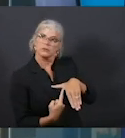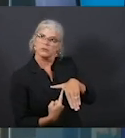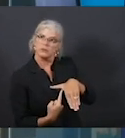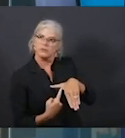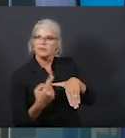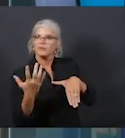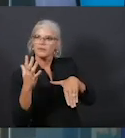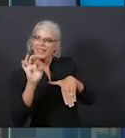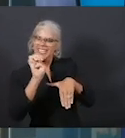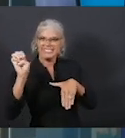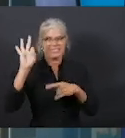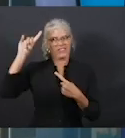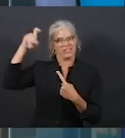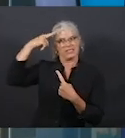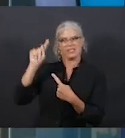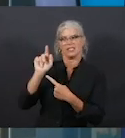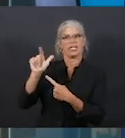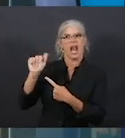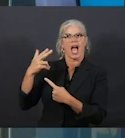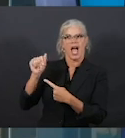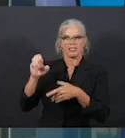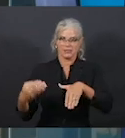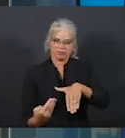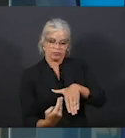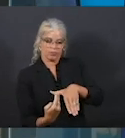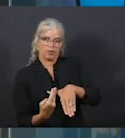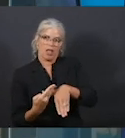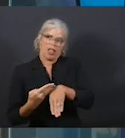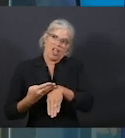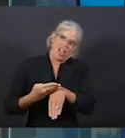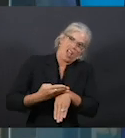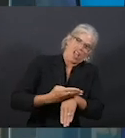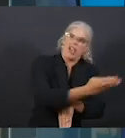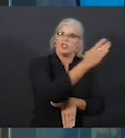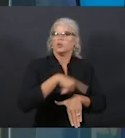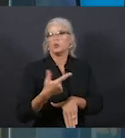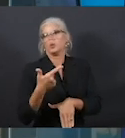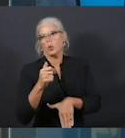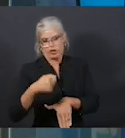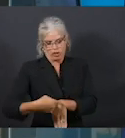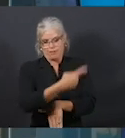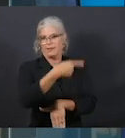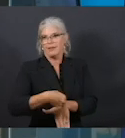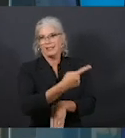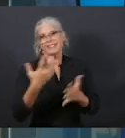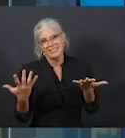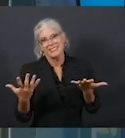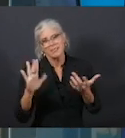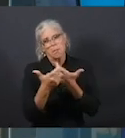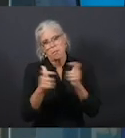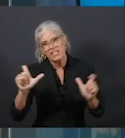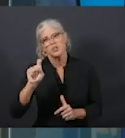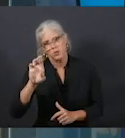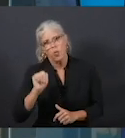Tallahassee, and then going across the state, mostly southern Georgia, North Florida. But this is a big storm. I mean, you're going to have rain